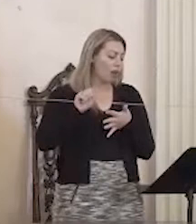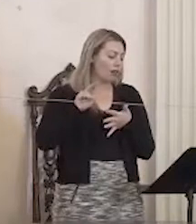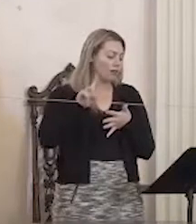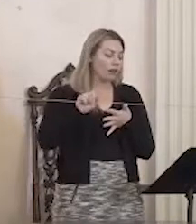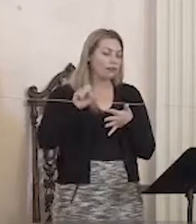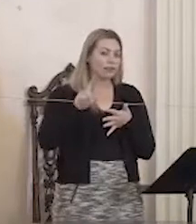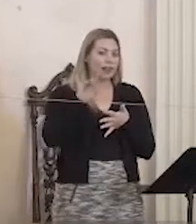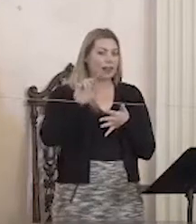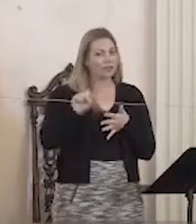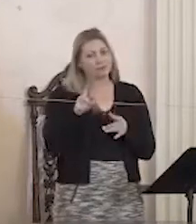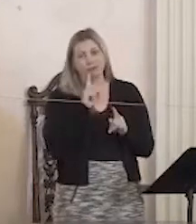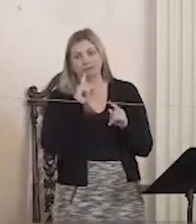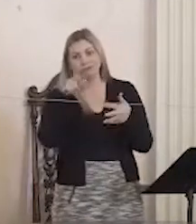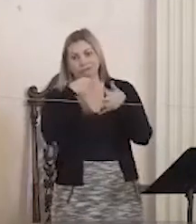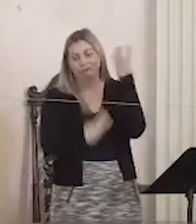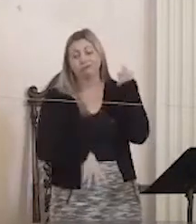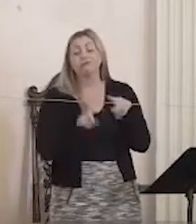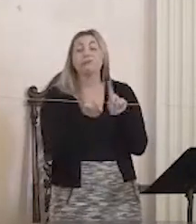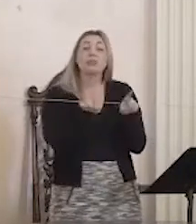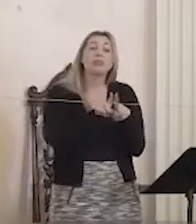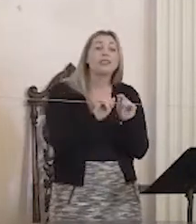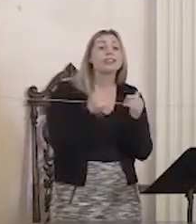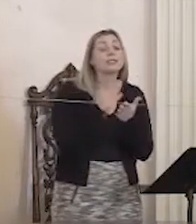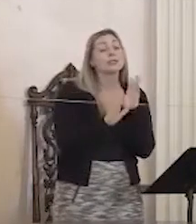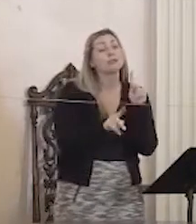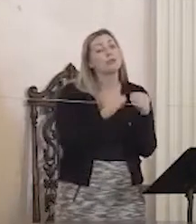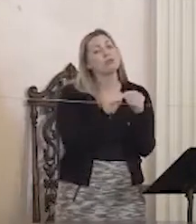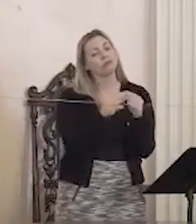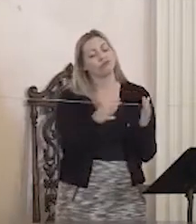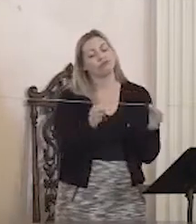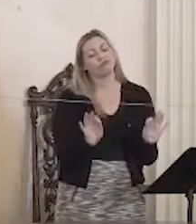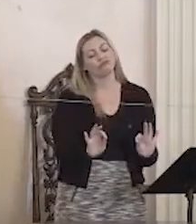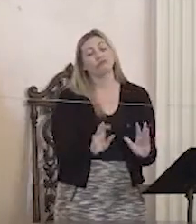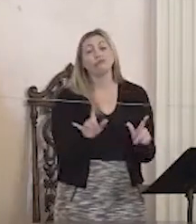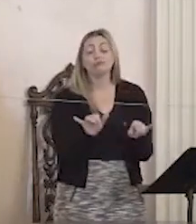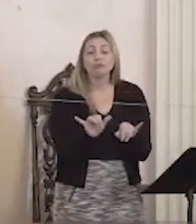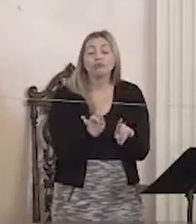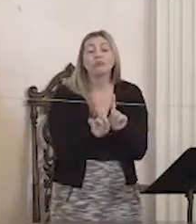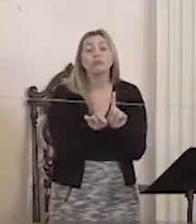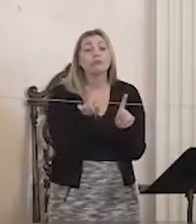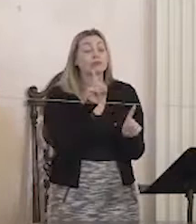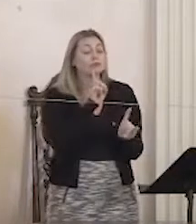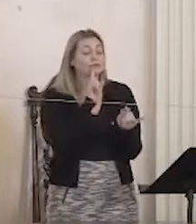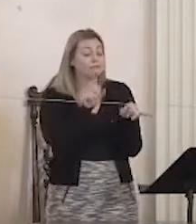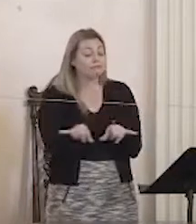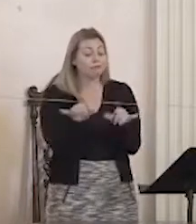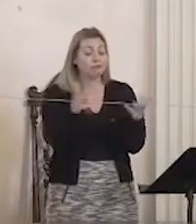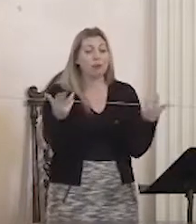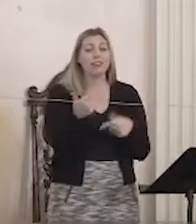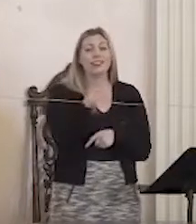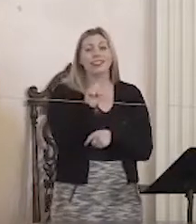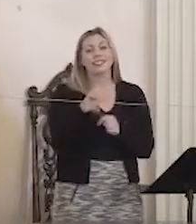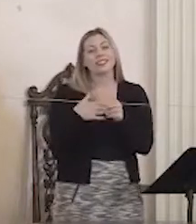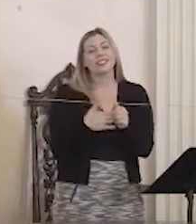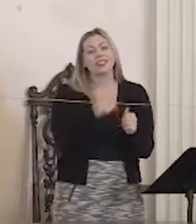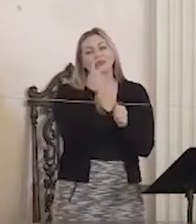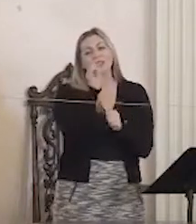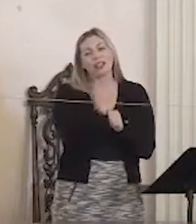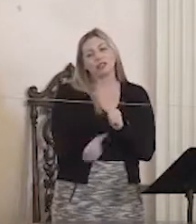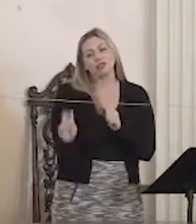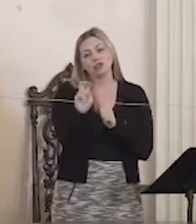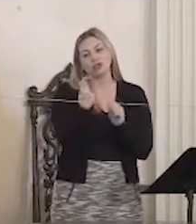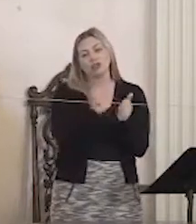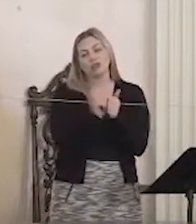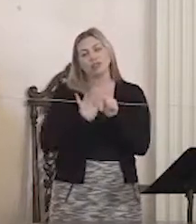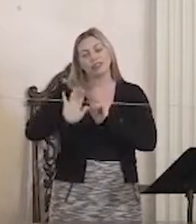persons as well. But what they all have in common is Gates leading them on a journey through